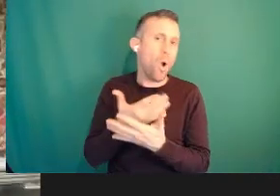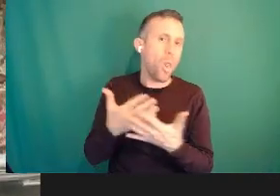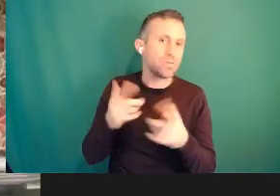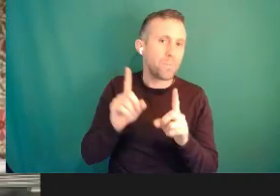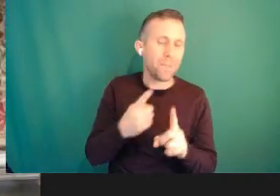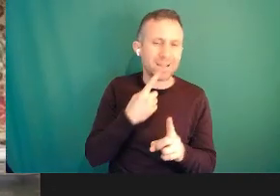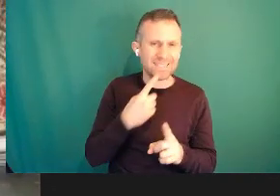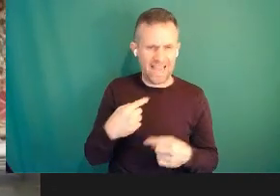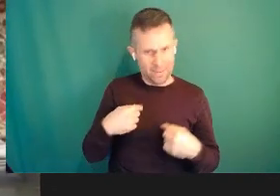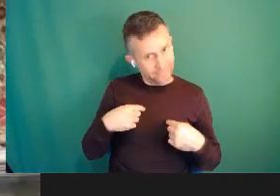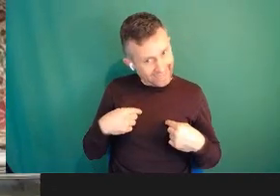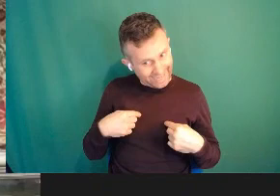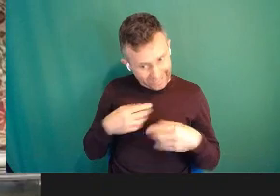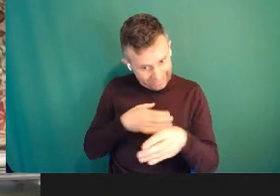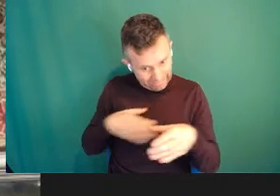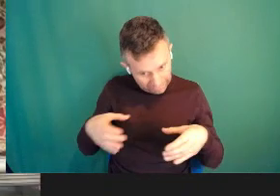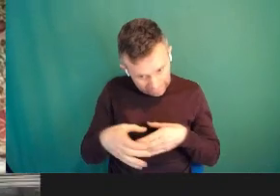gruesome.